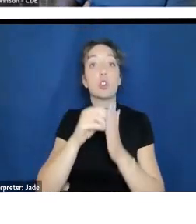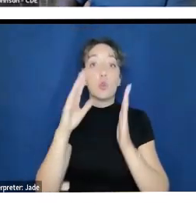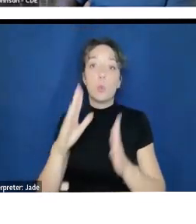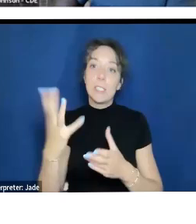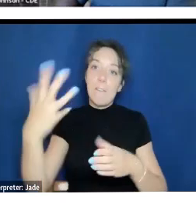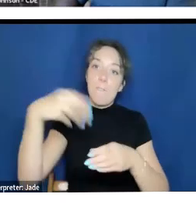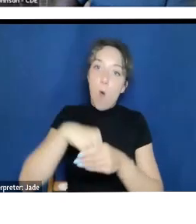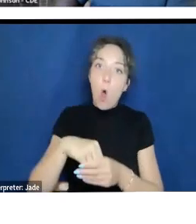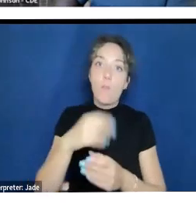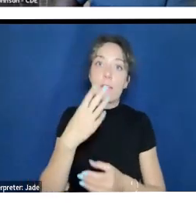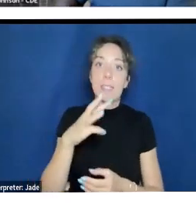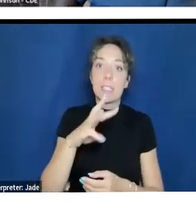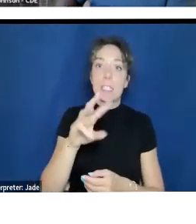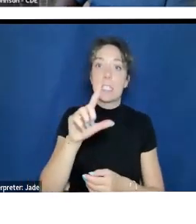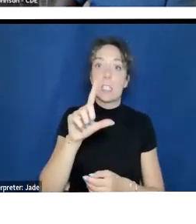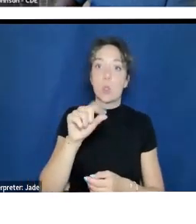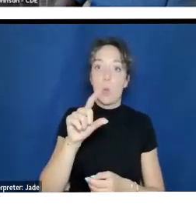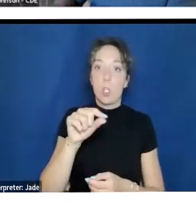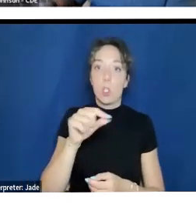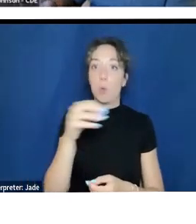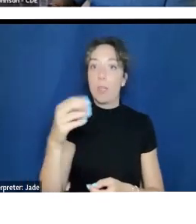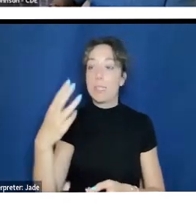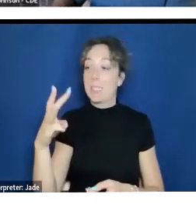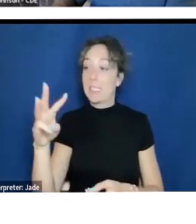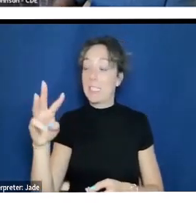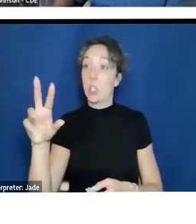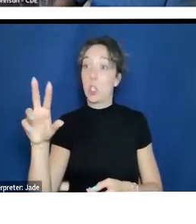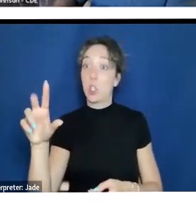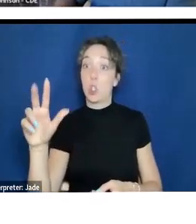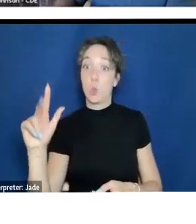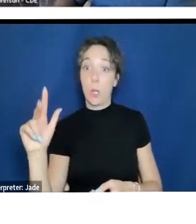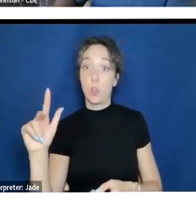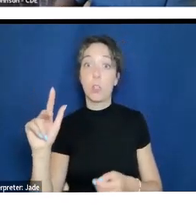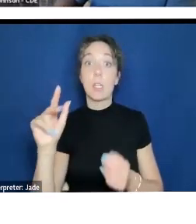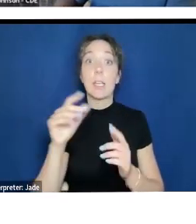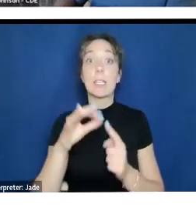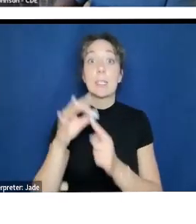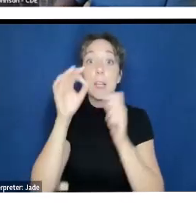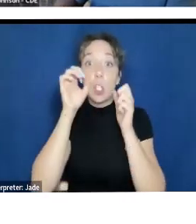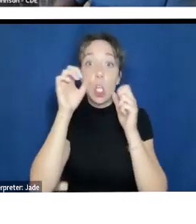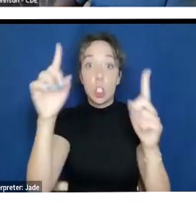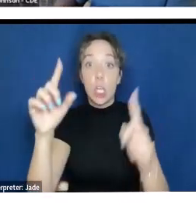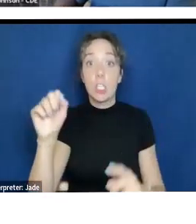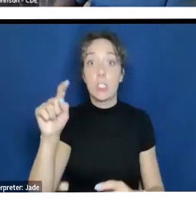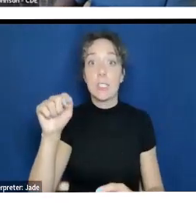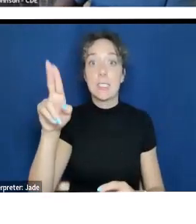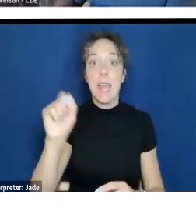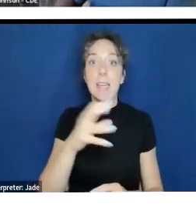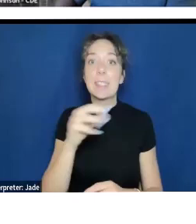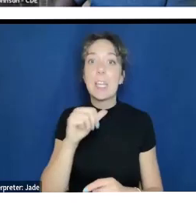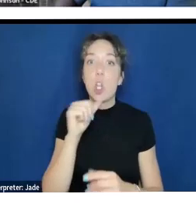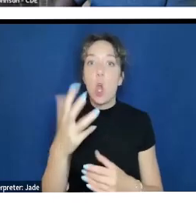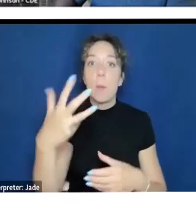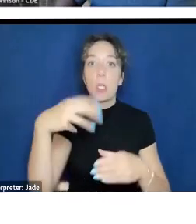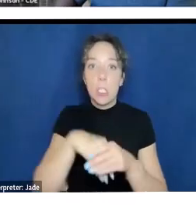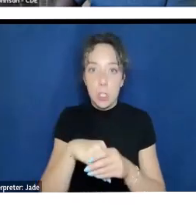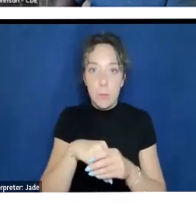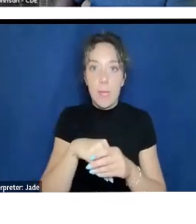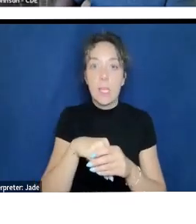and 1623 Special Education Status and Non-Participation Counts reports.